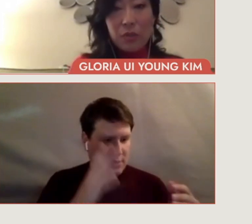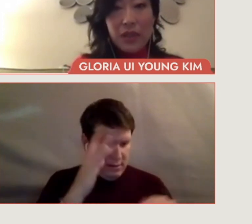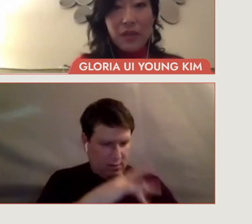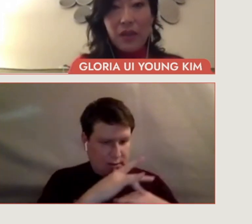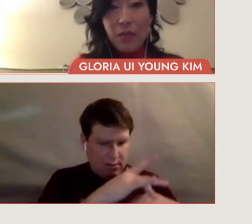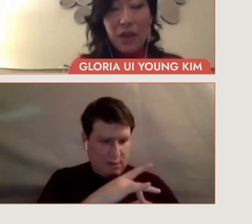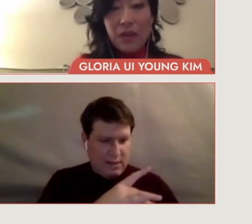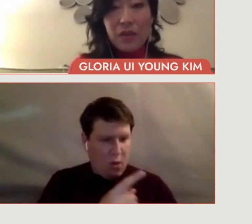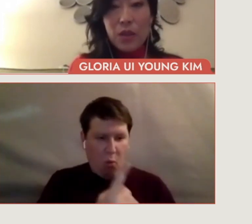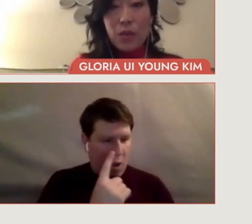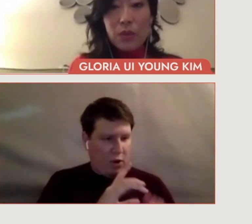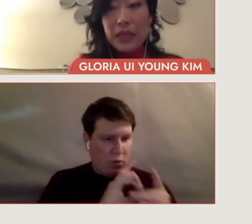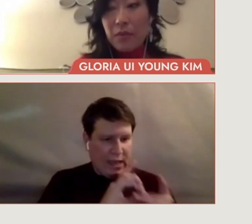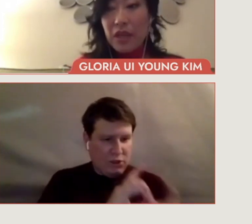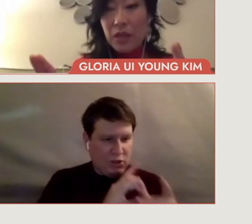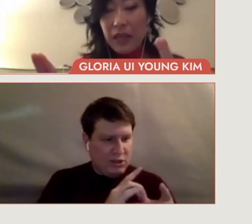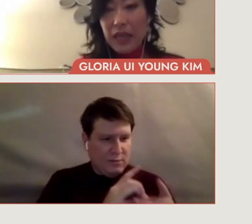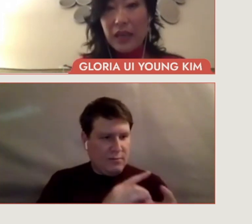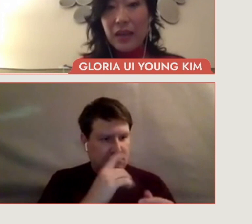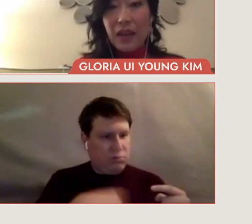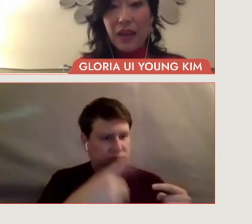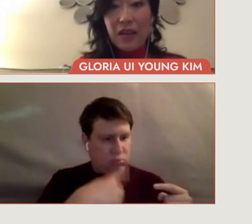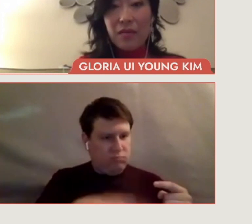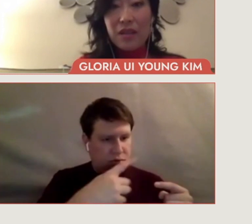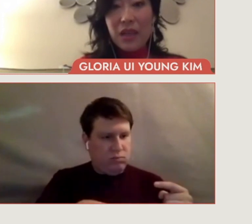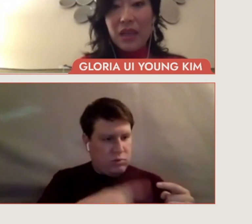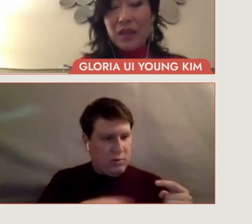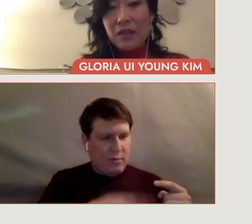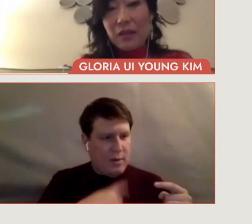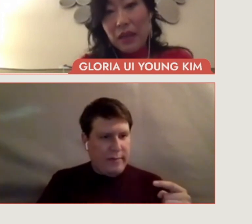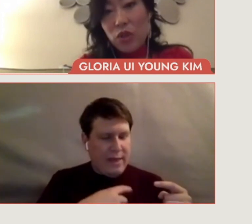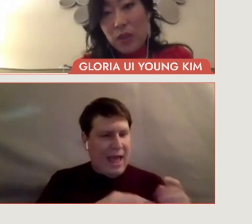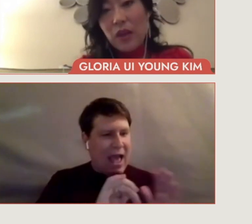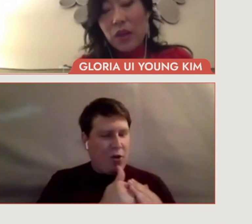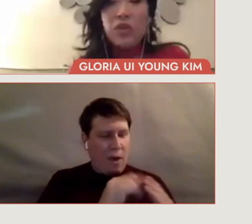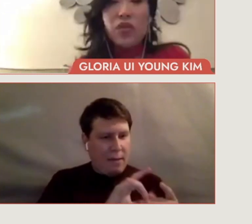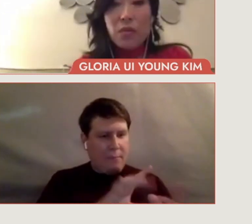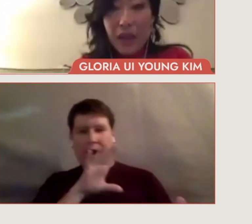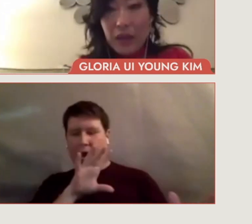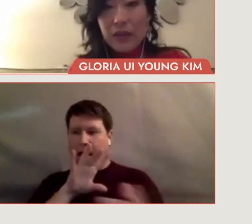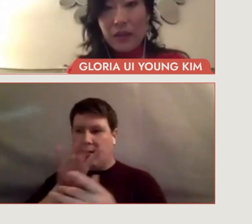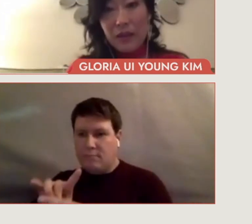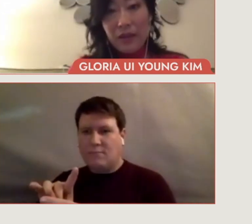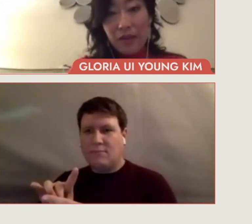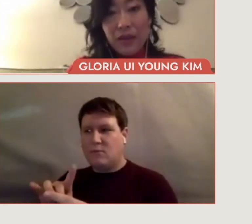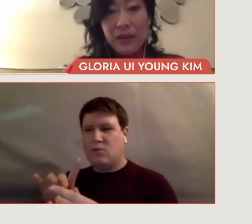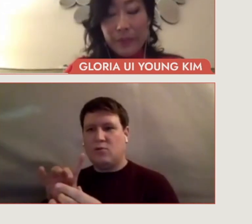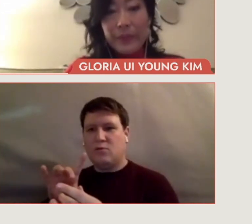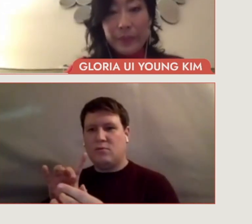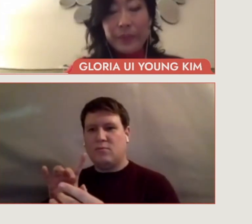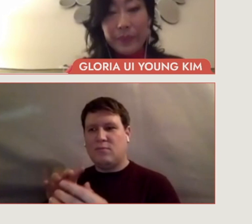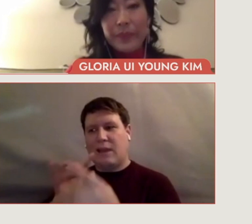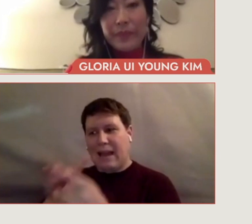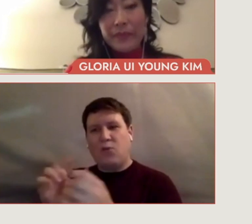relationship cycle that I'm in to seeing my kid and making a choice for my kid. Yeah. And